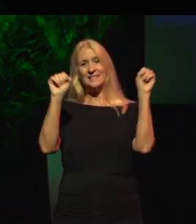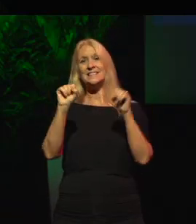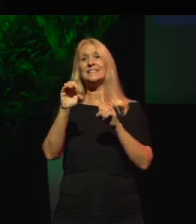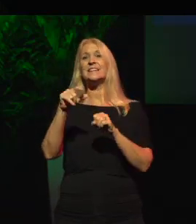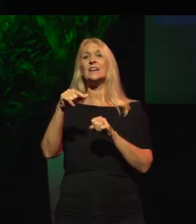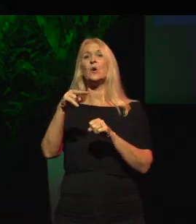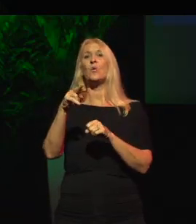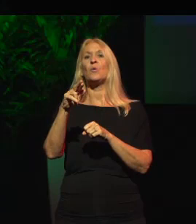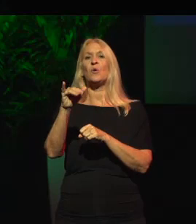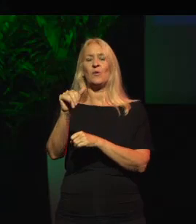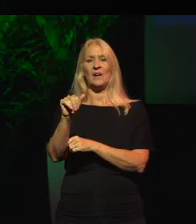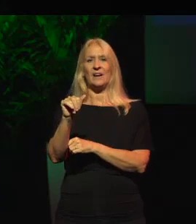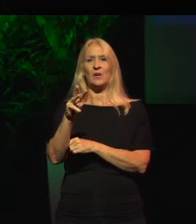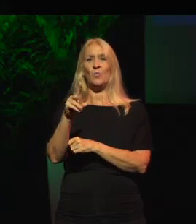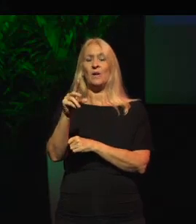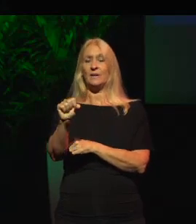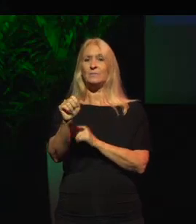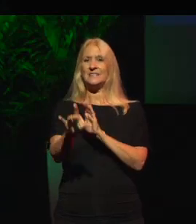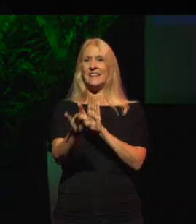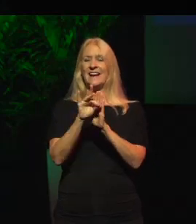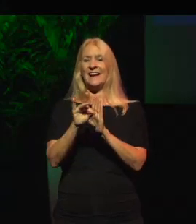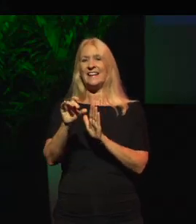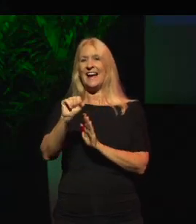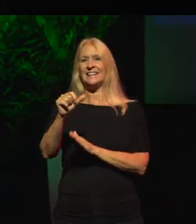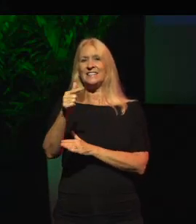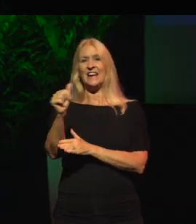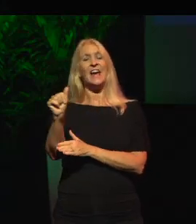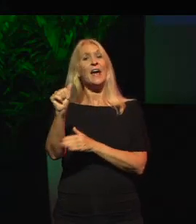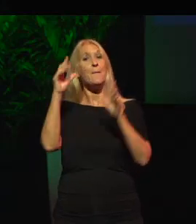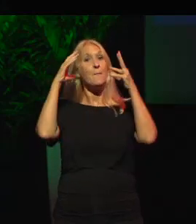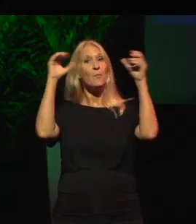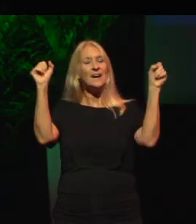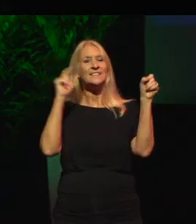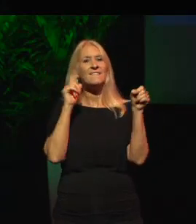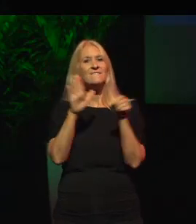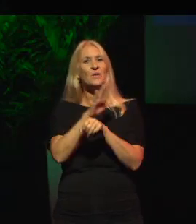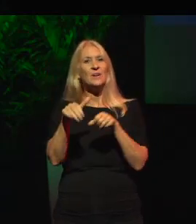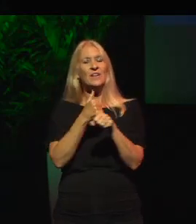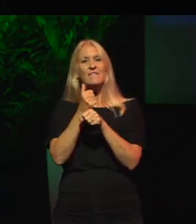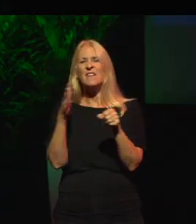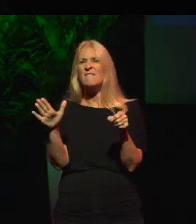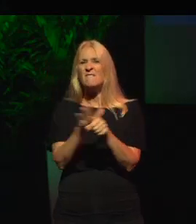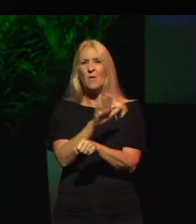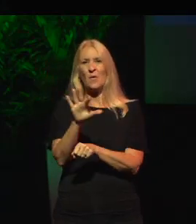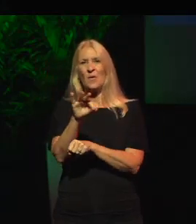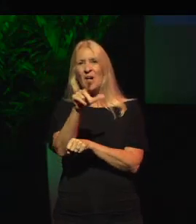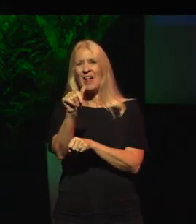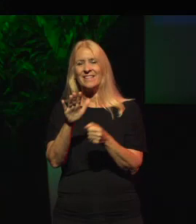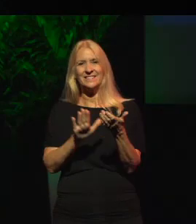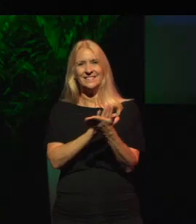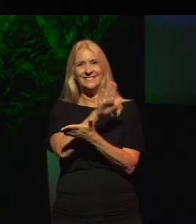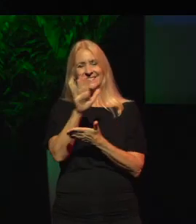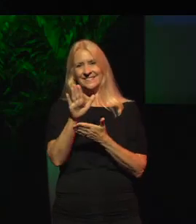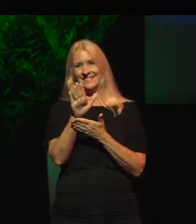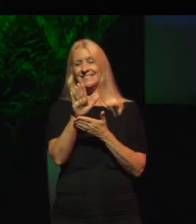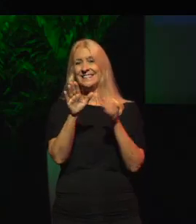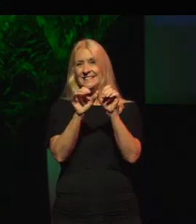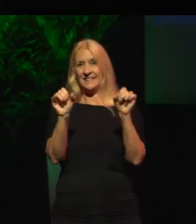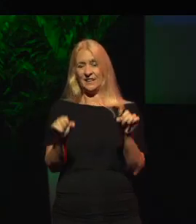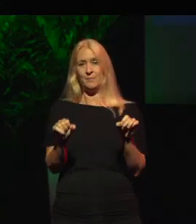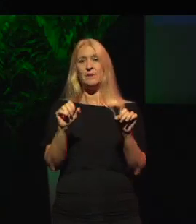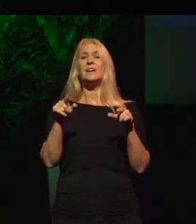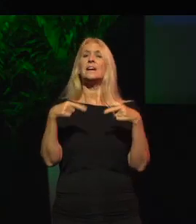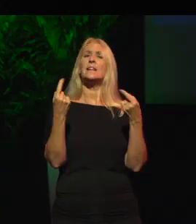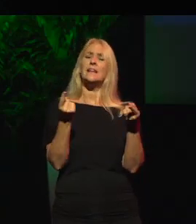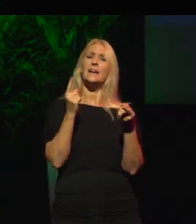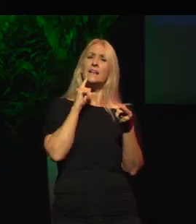as the SGA President of the Year for the entire Florida college system. And then at the